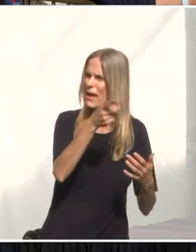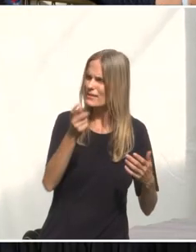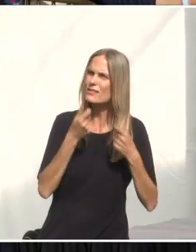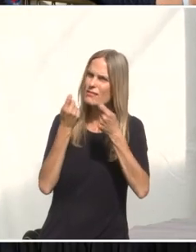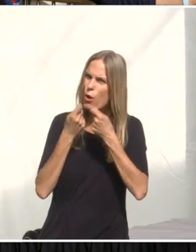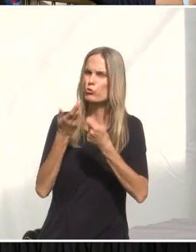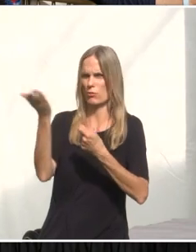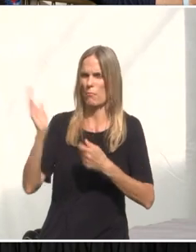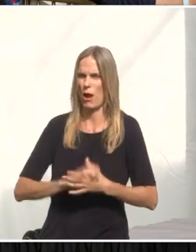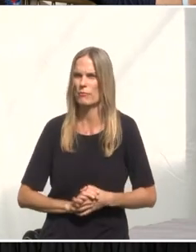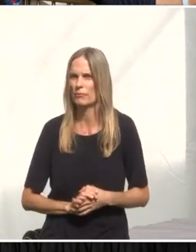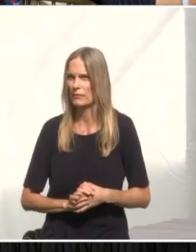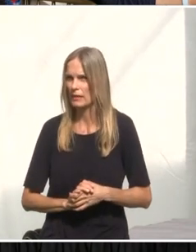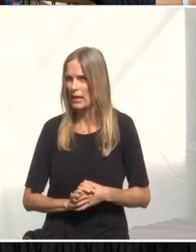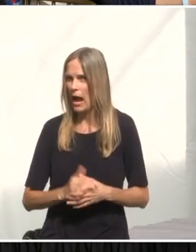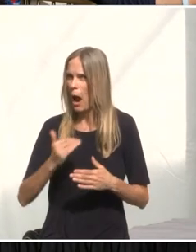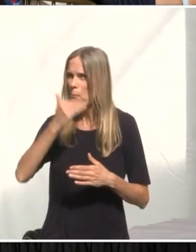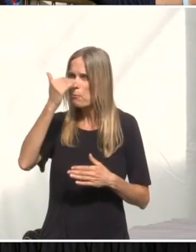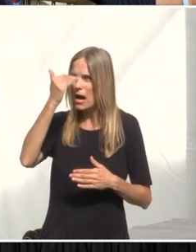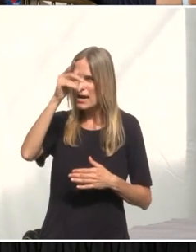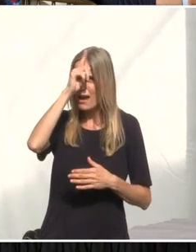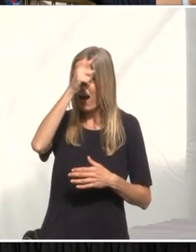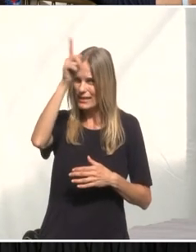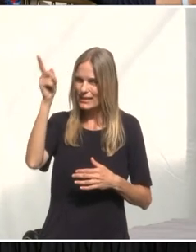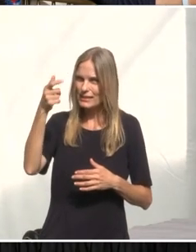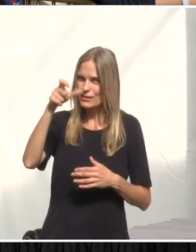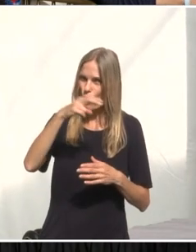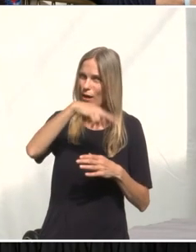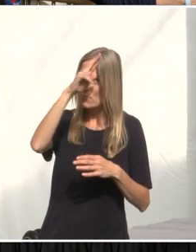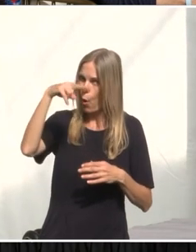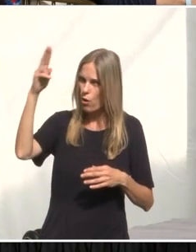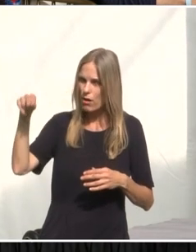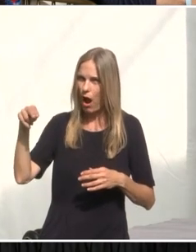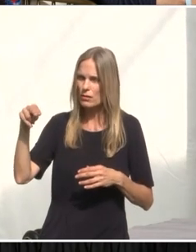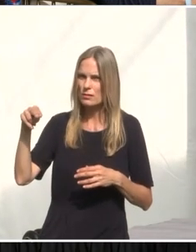the healthcare system in the Nordics and in Norway are not